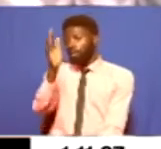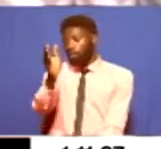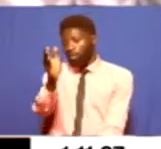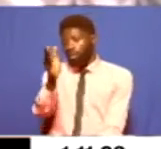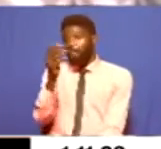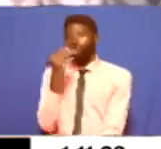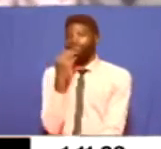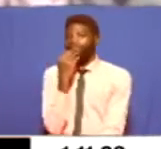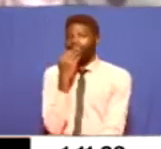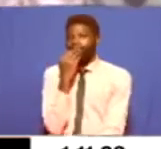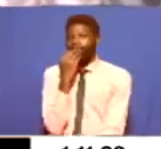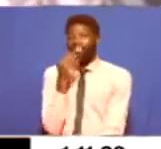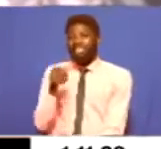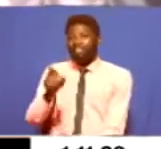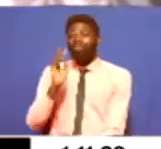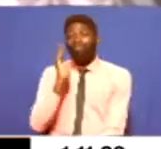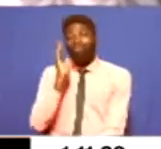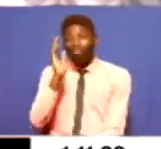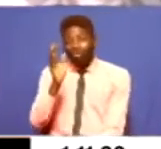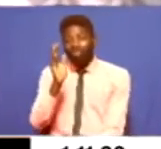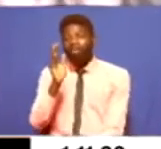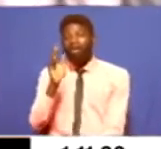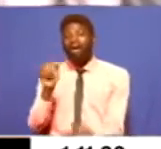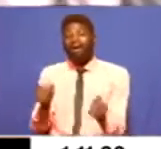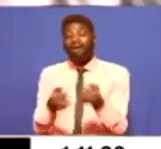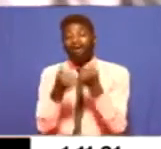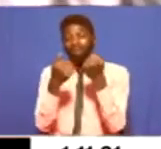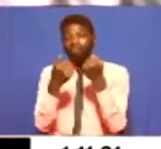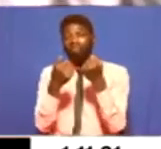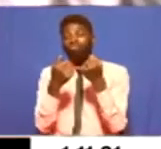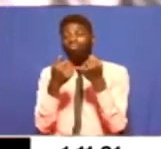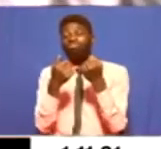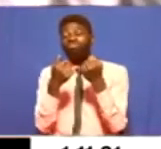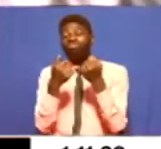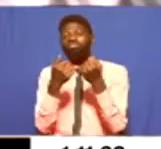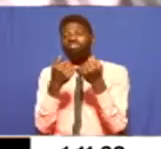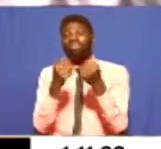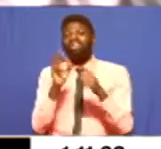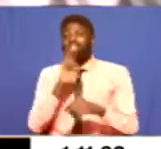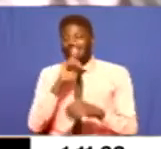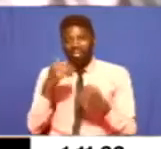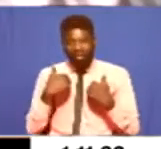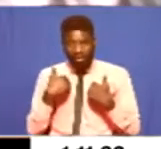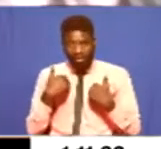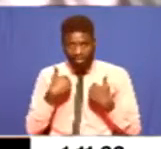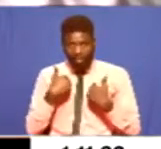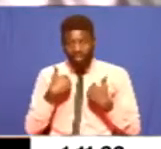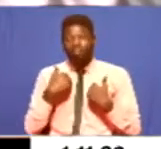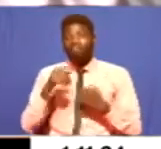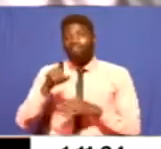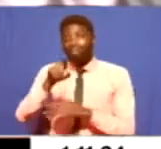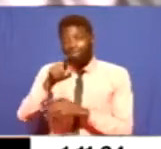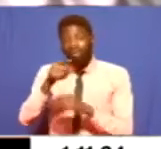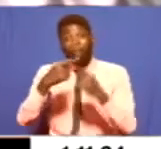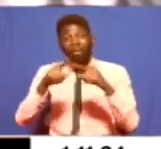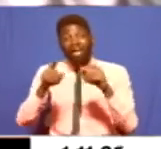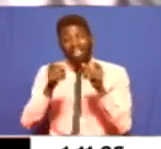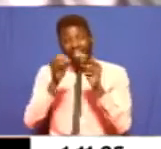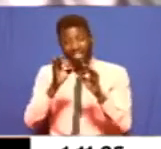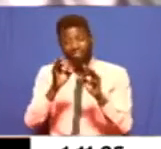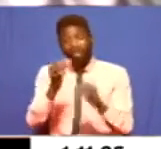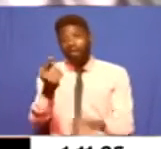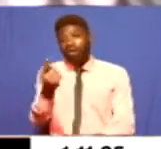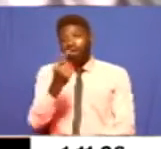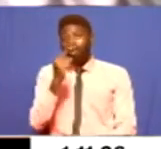be in first contact with the vaccine. It doesn't mean that those who come for a second dose are not going to